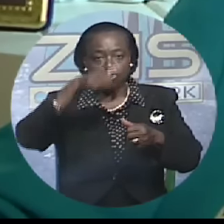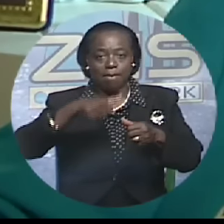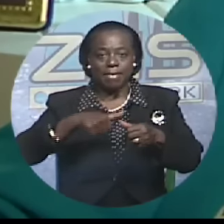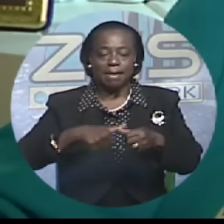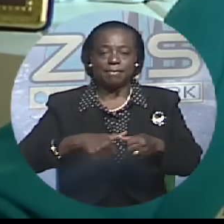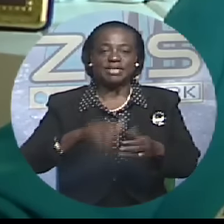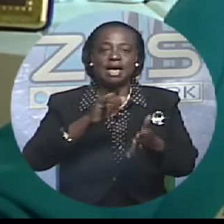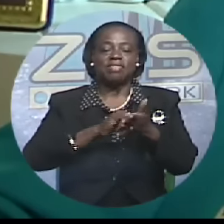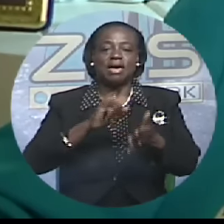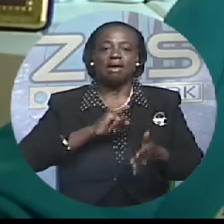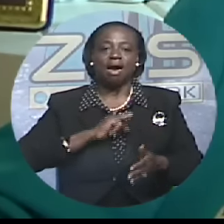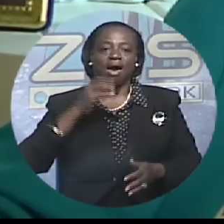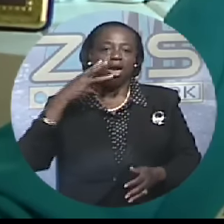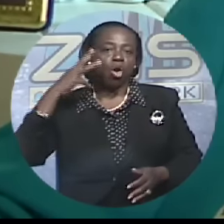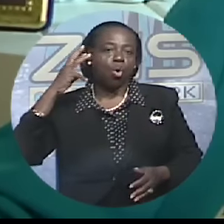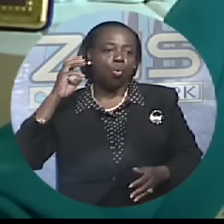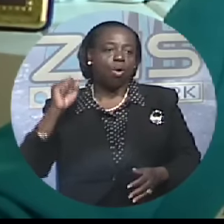was